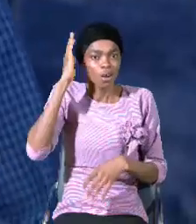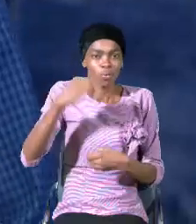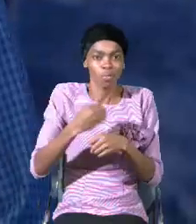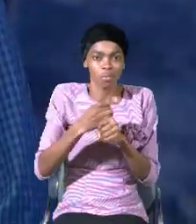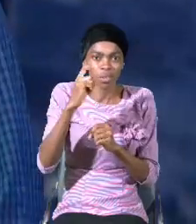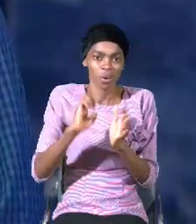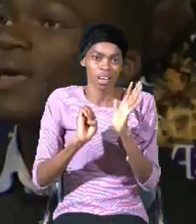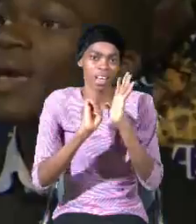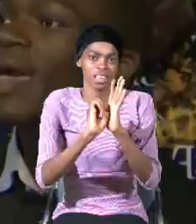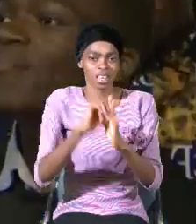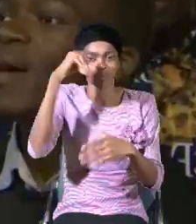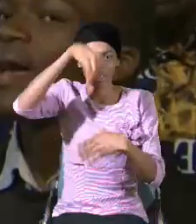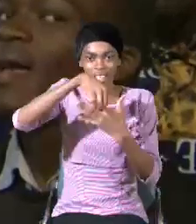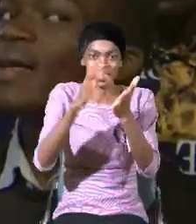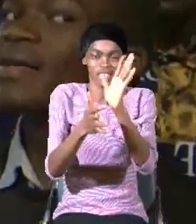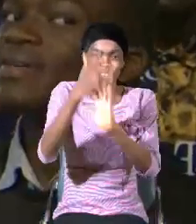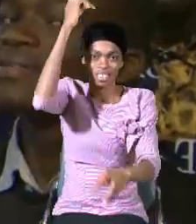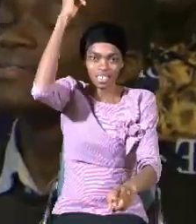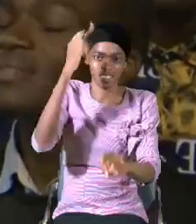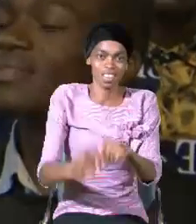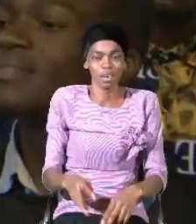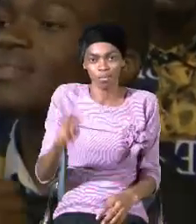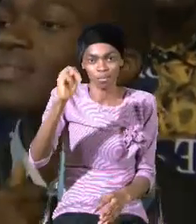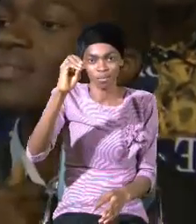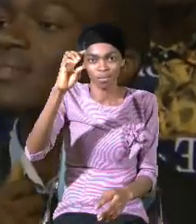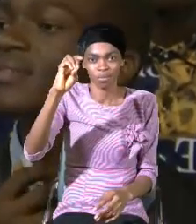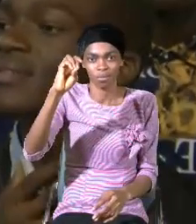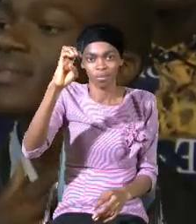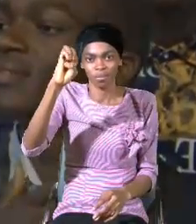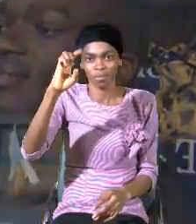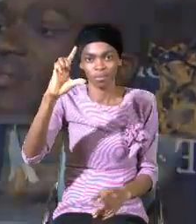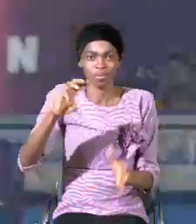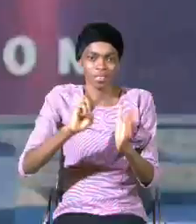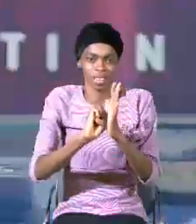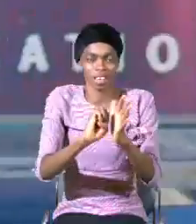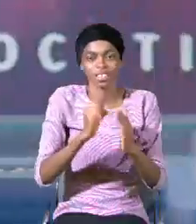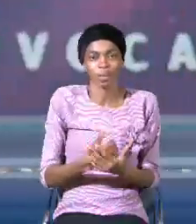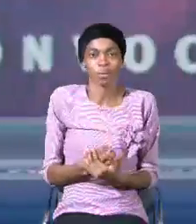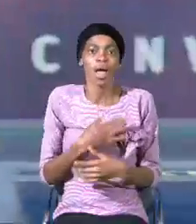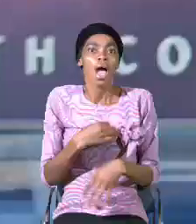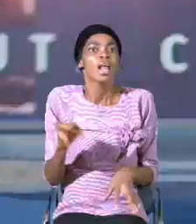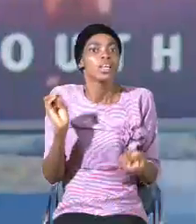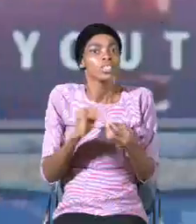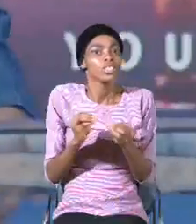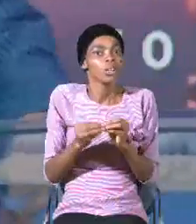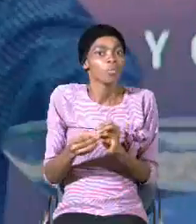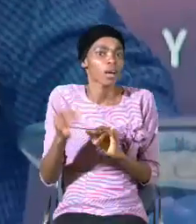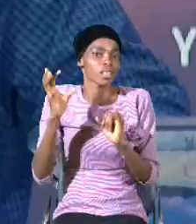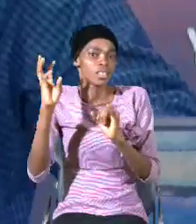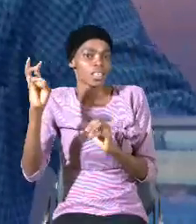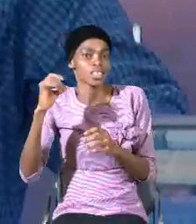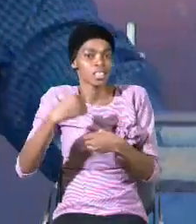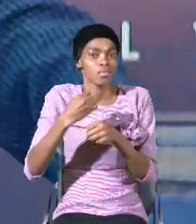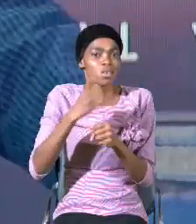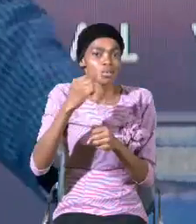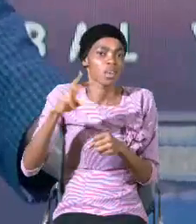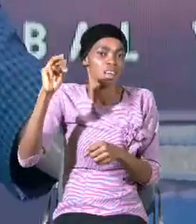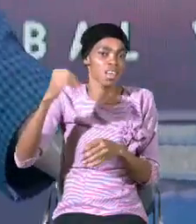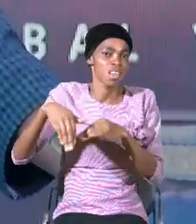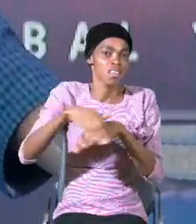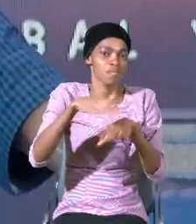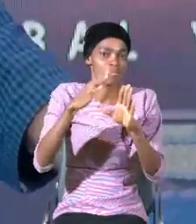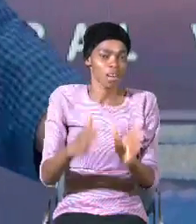in Jesus' name. And then he makes you a master. That your master, he masters